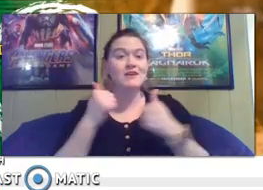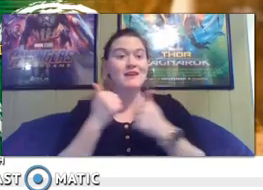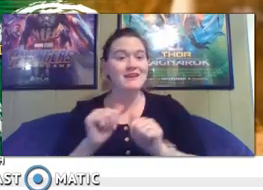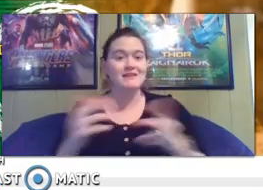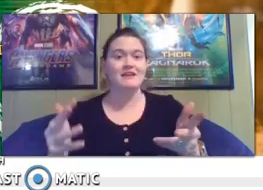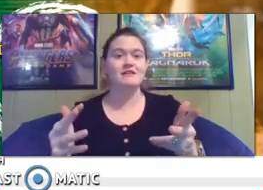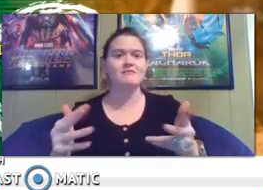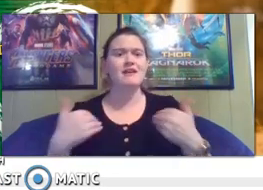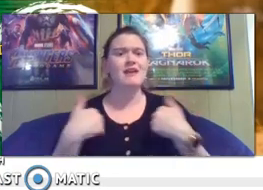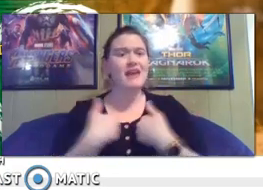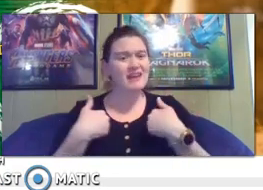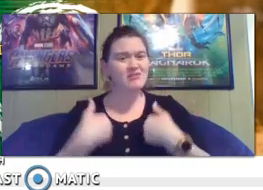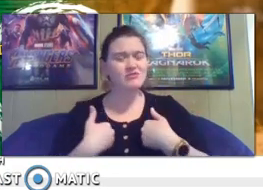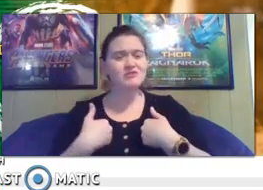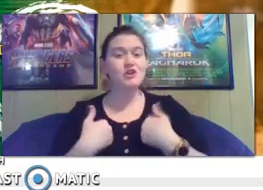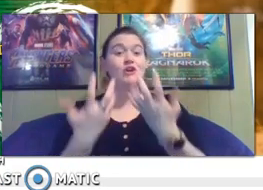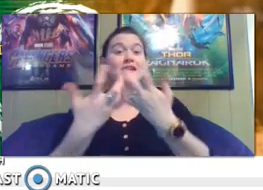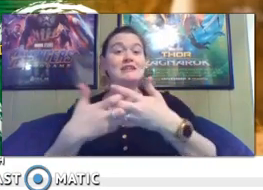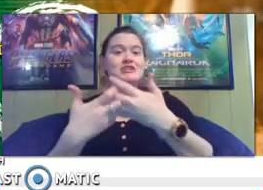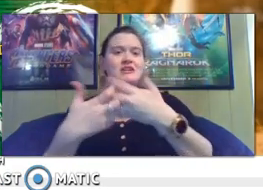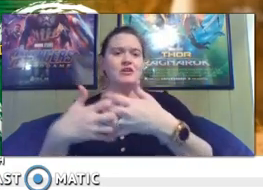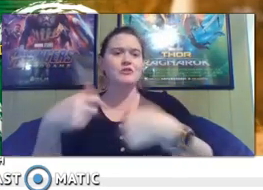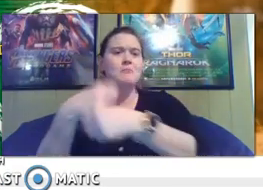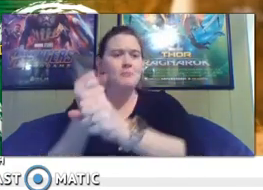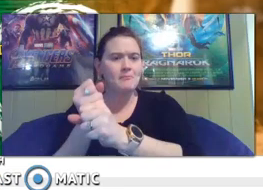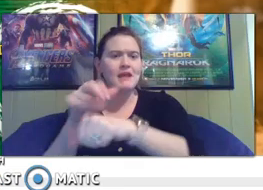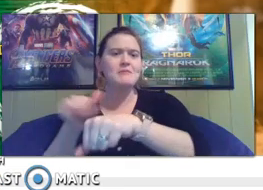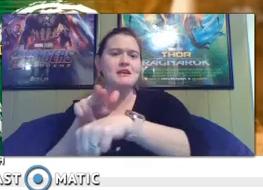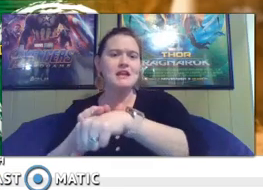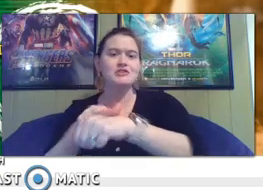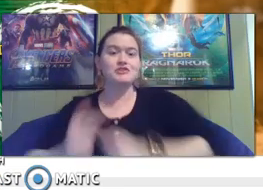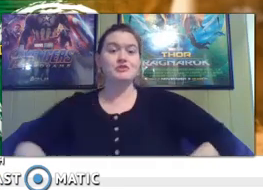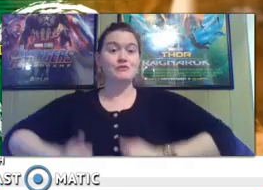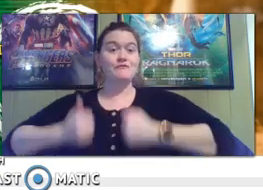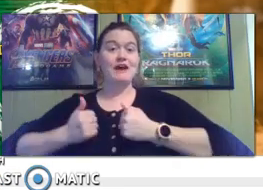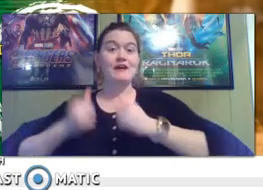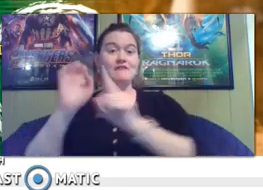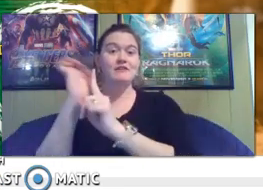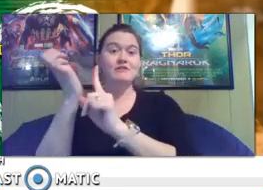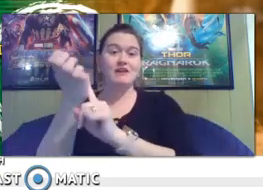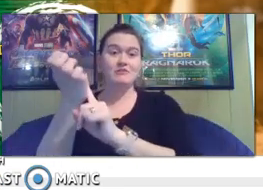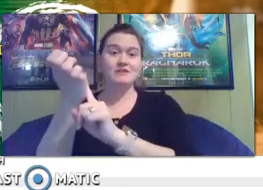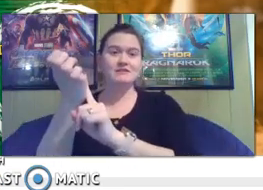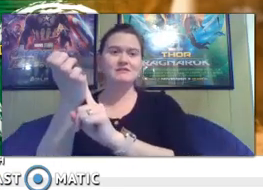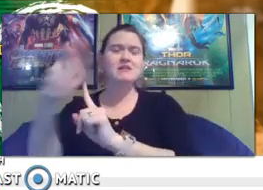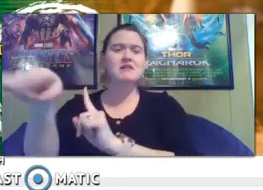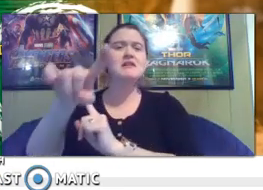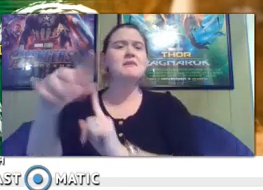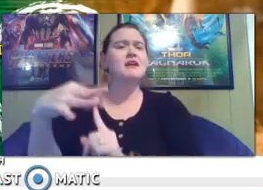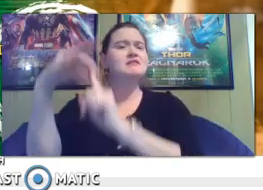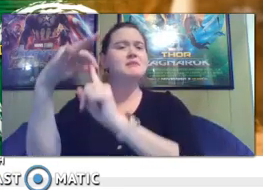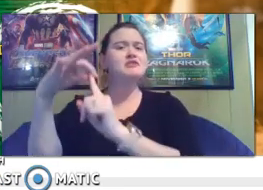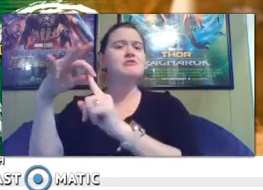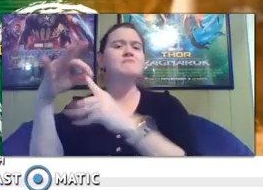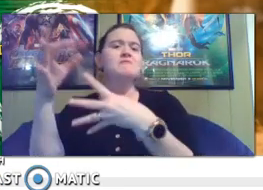Ready for anything. Animals are engineered, made by nature to survive in their environments.